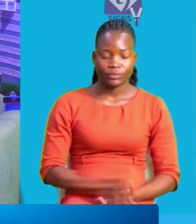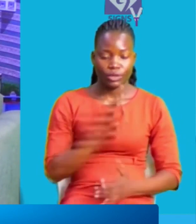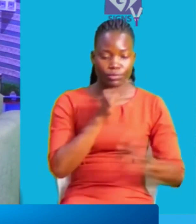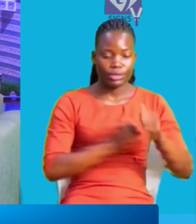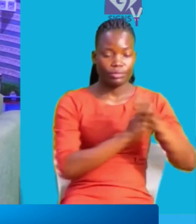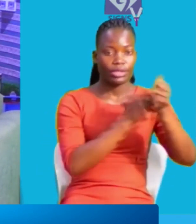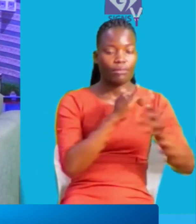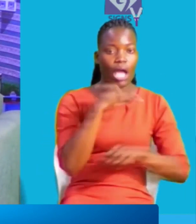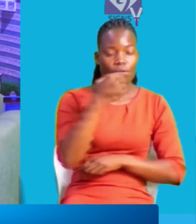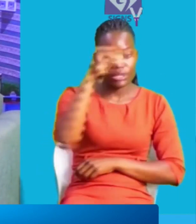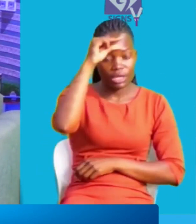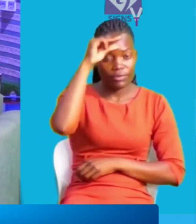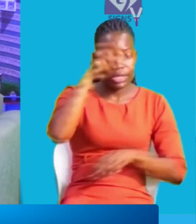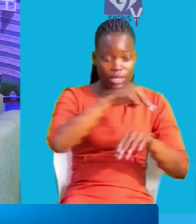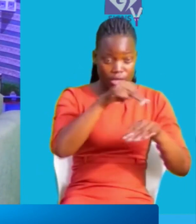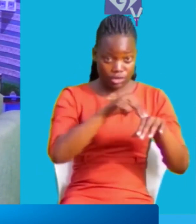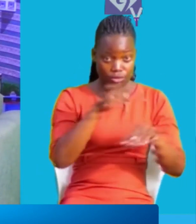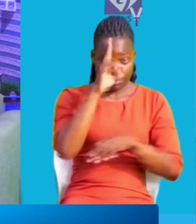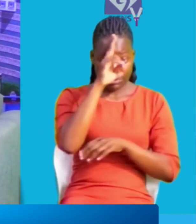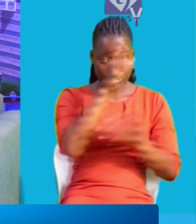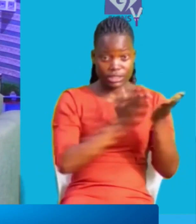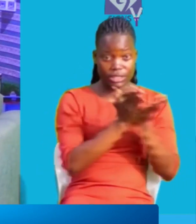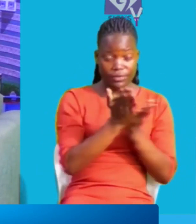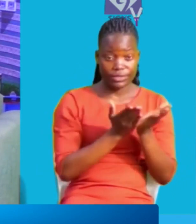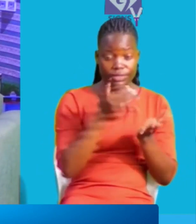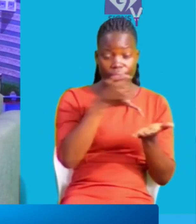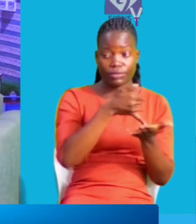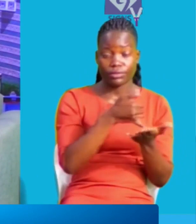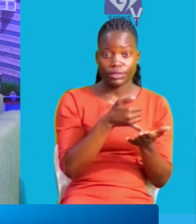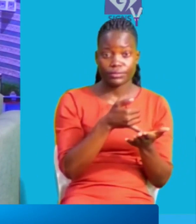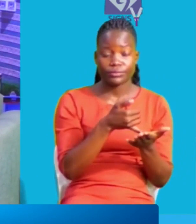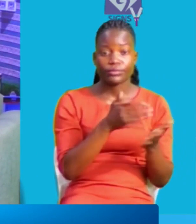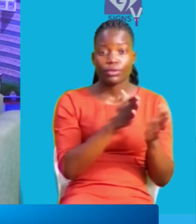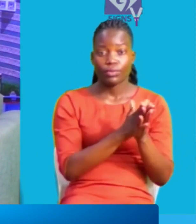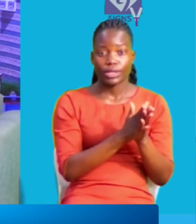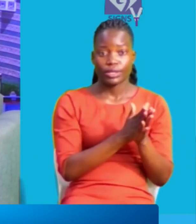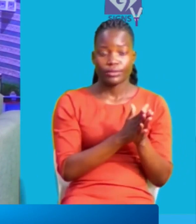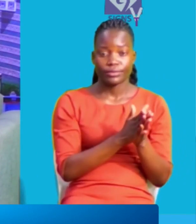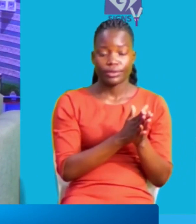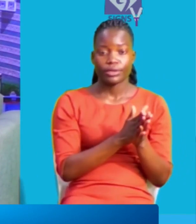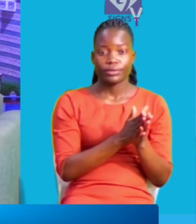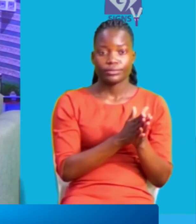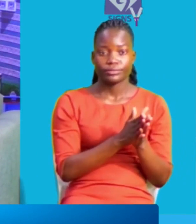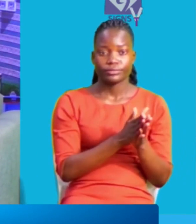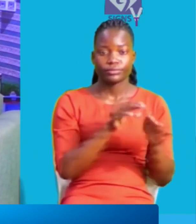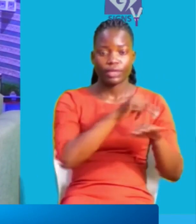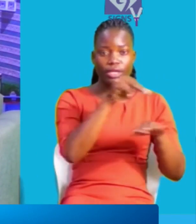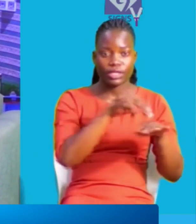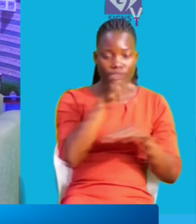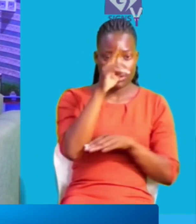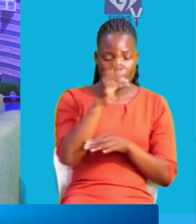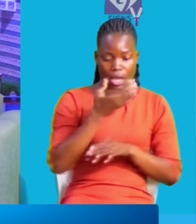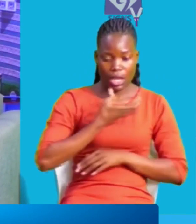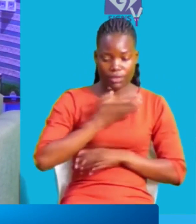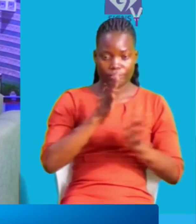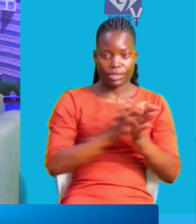to be sponsored by the government. Yes. The National Police Service, including with in conjunction with